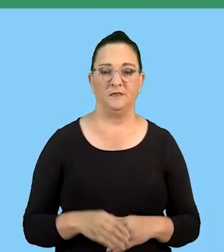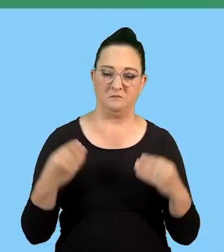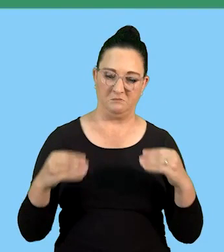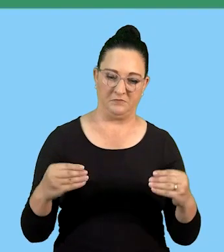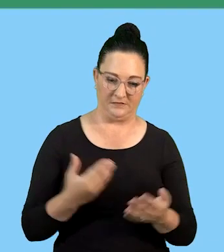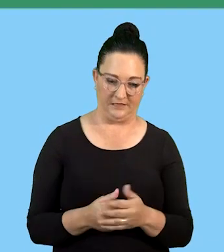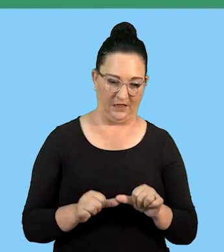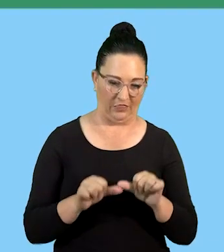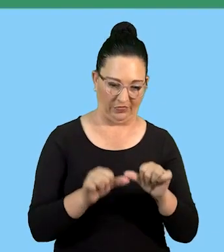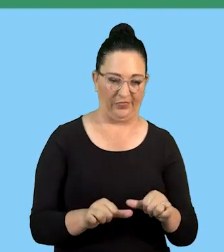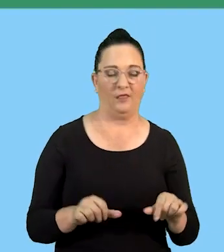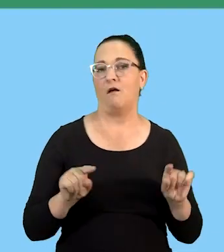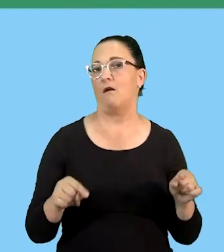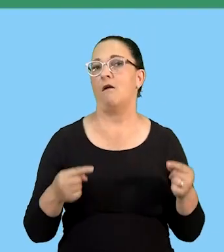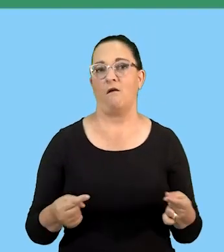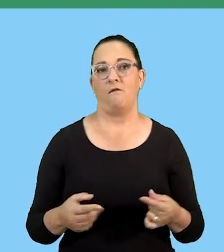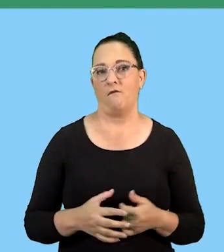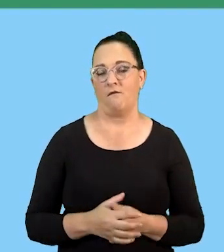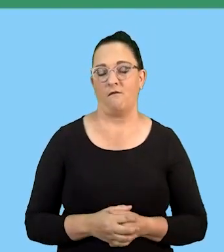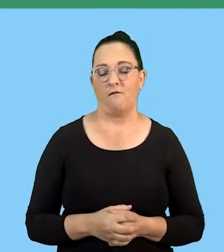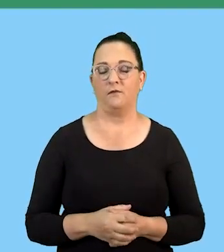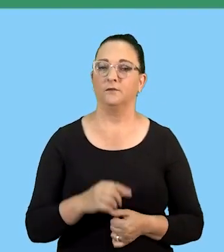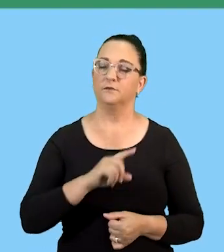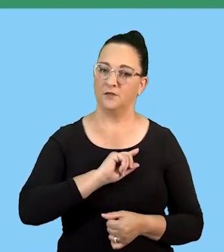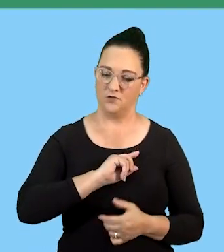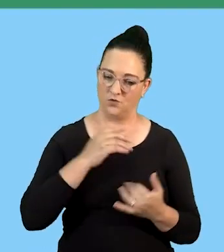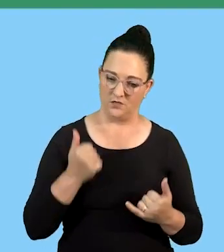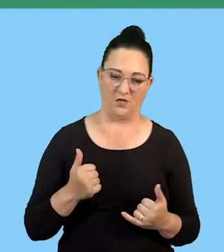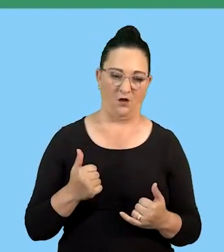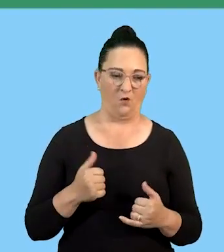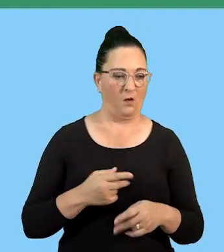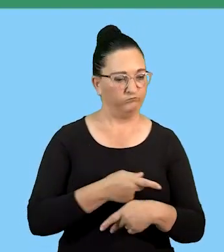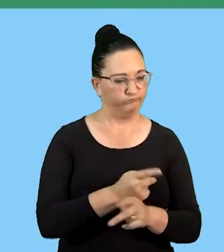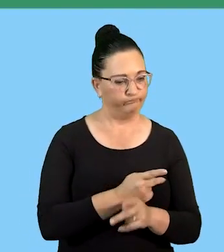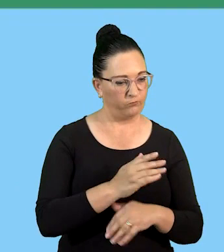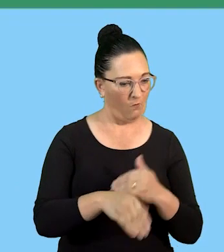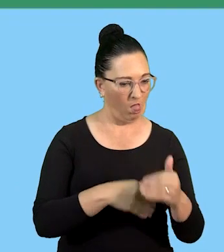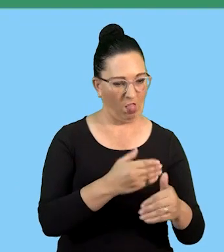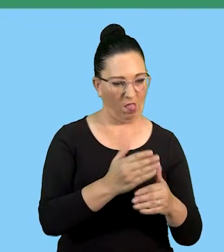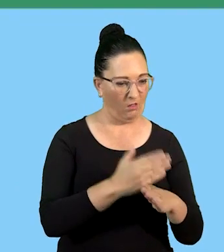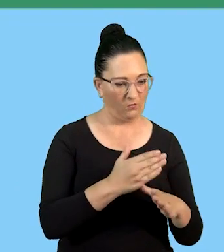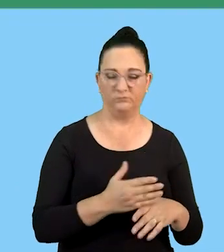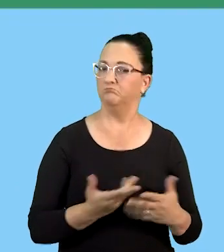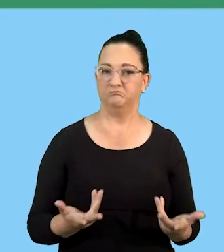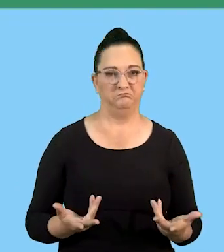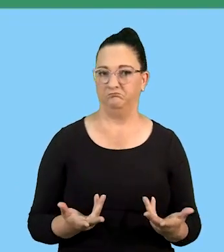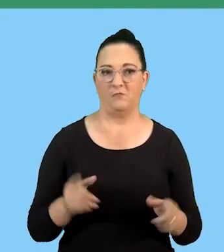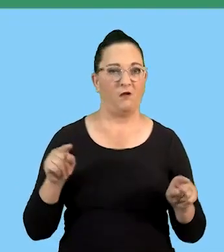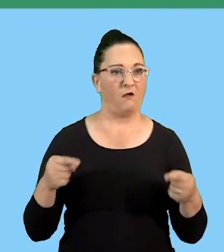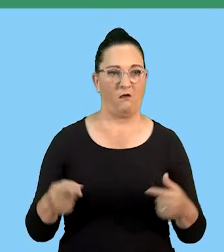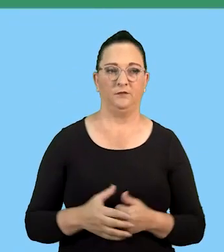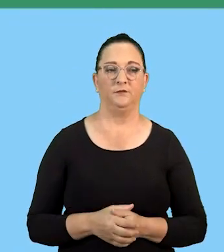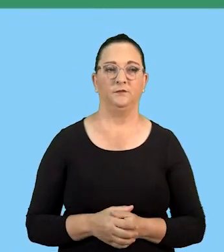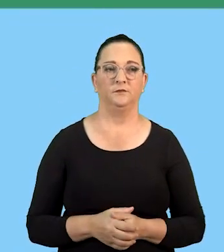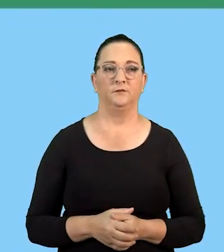the business or disturbing the running of an organization. They're causing unproductivity in the workplace. So that's what the theory is